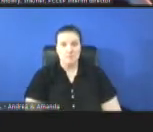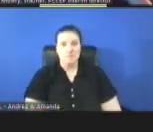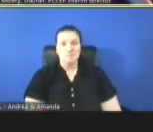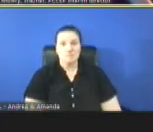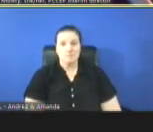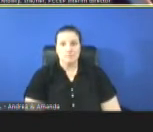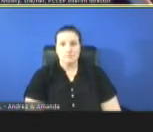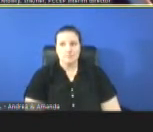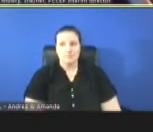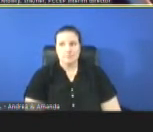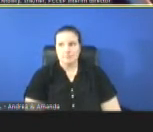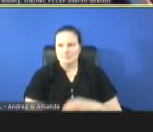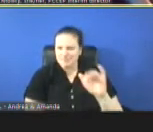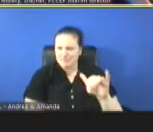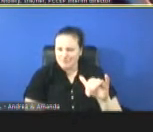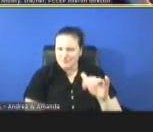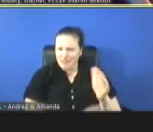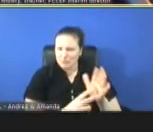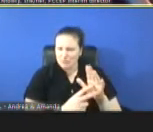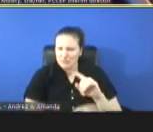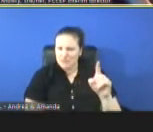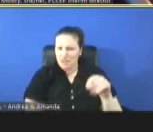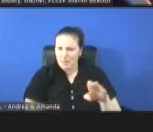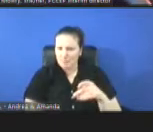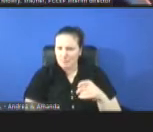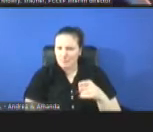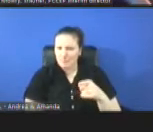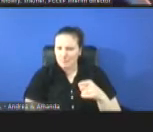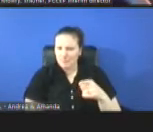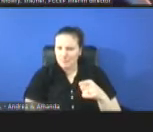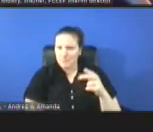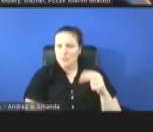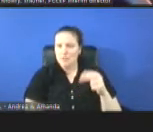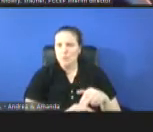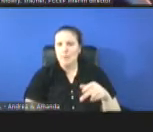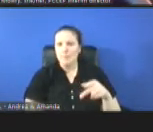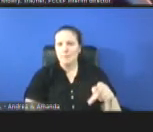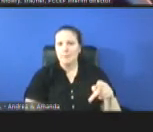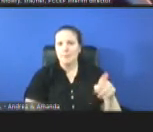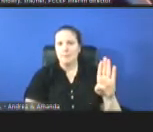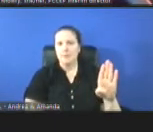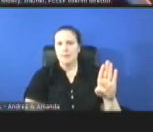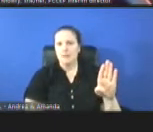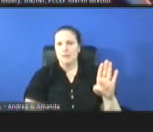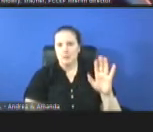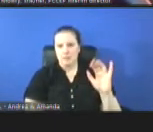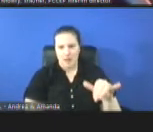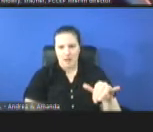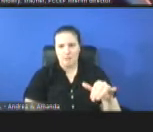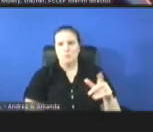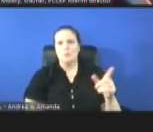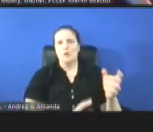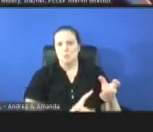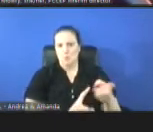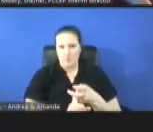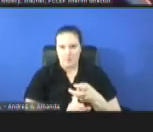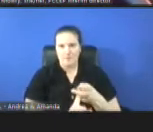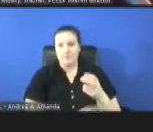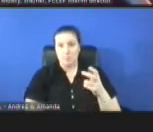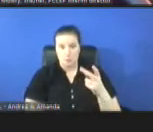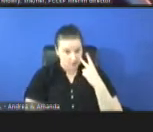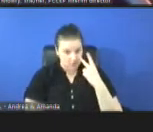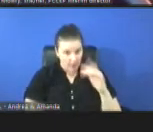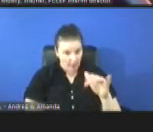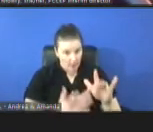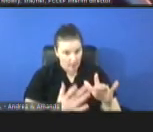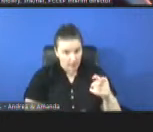Is that what you're referring to, Zainab? It's Join PPB, and that was the web, yes, the recruitment. Yes, have you seen that